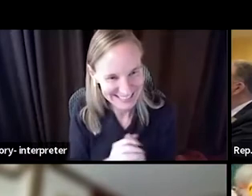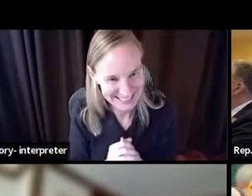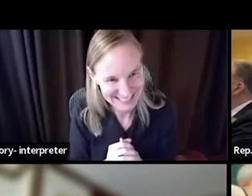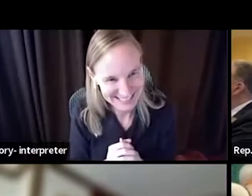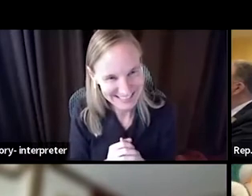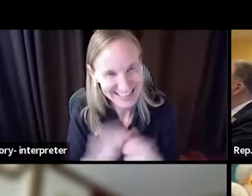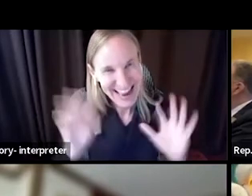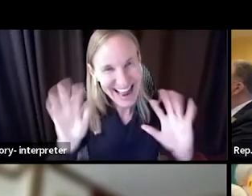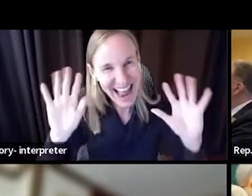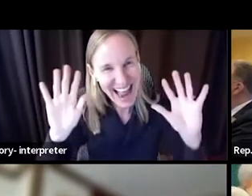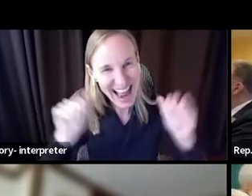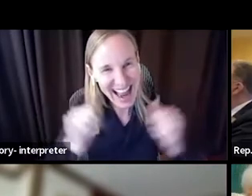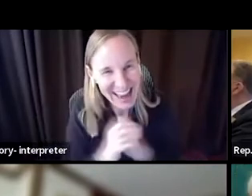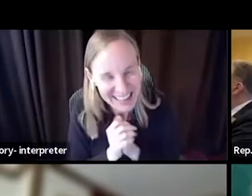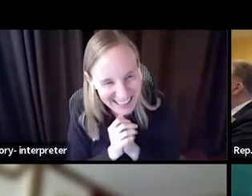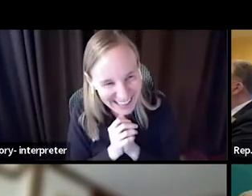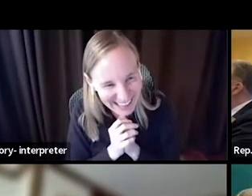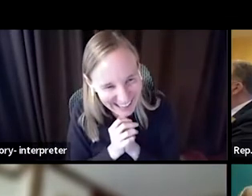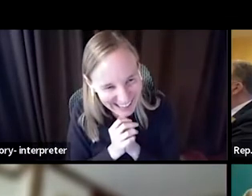Yay!